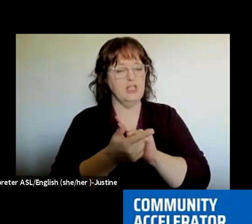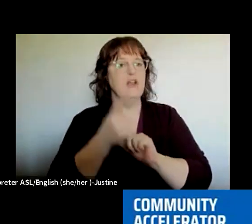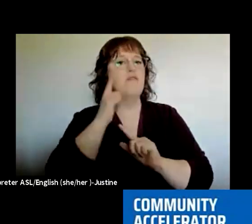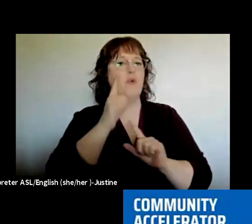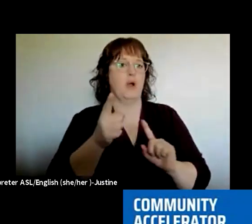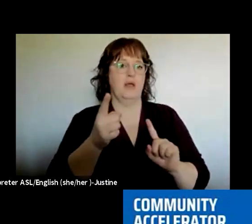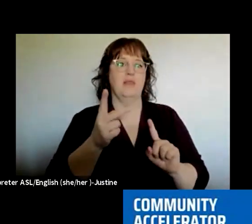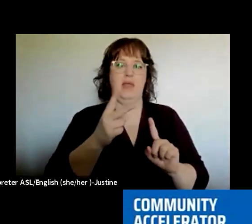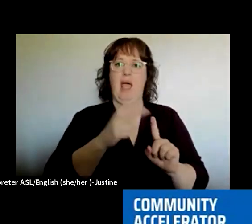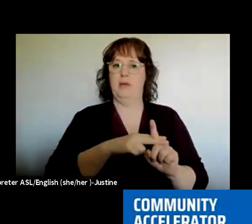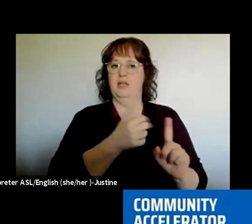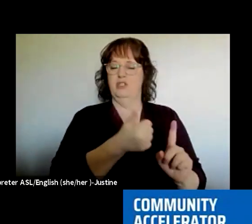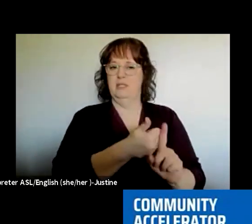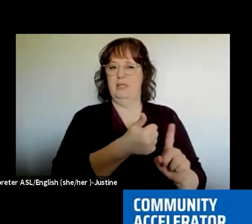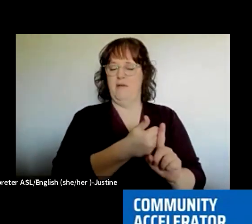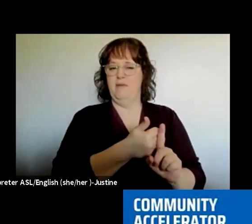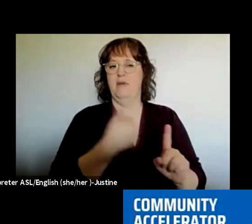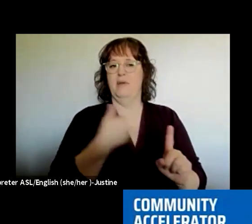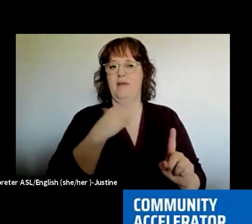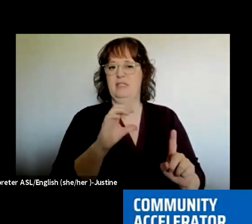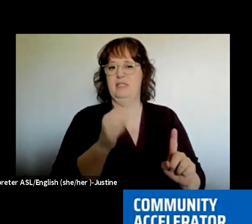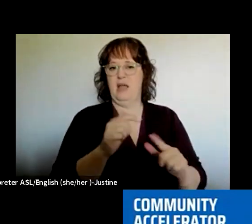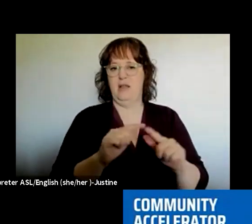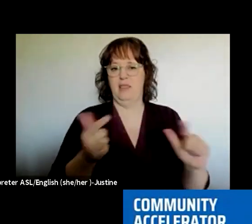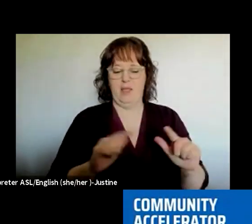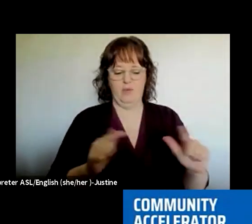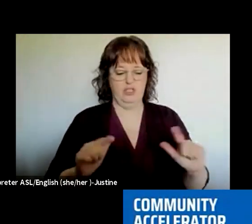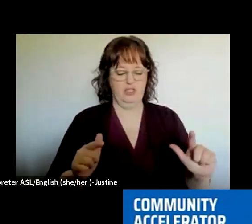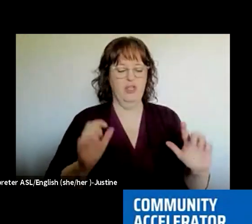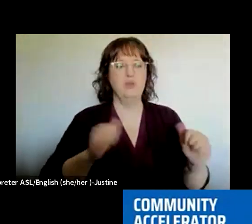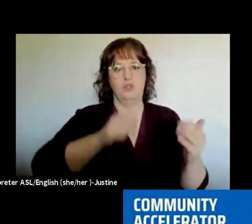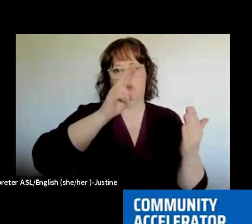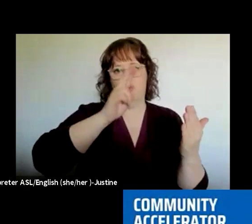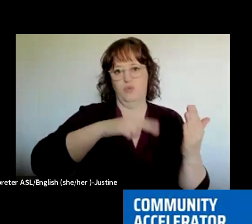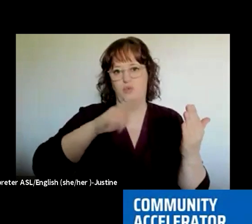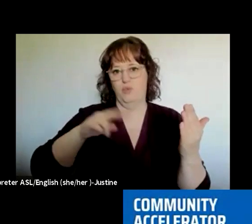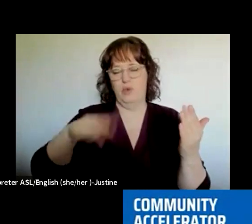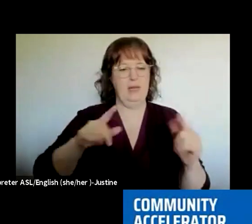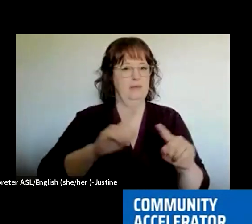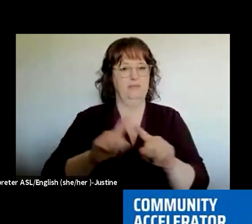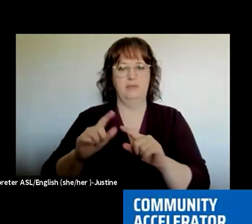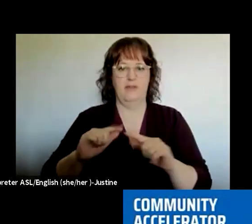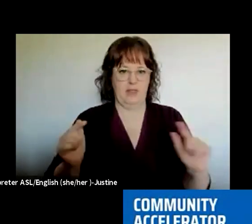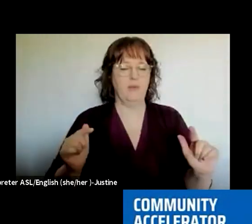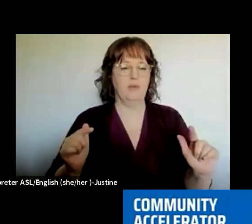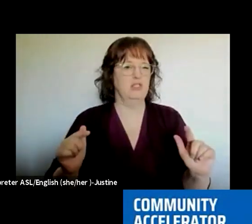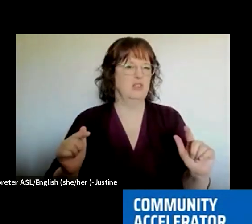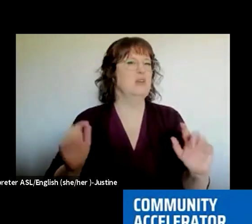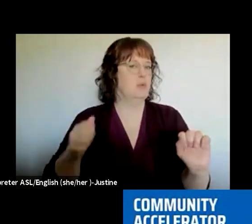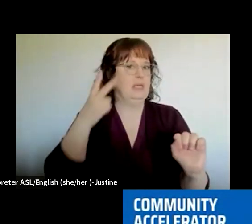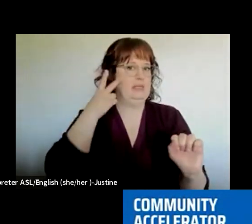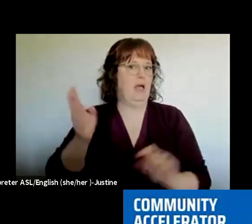materials into 10 additional languages and make those available on our website.